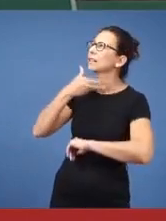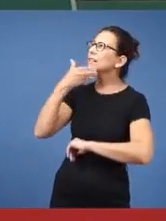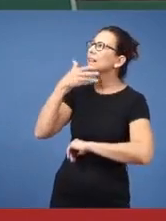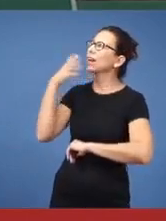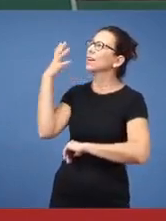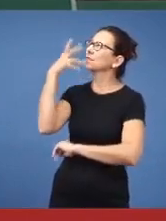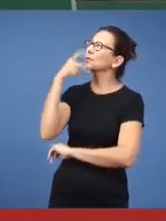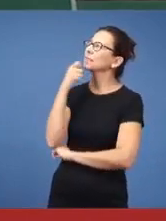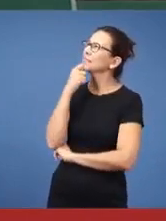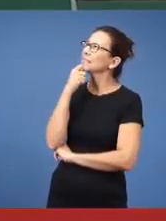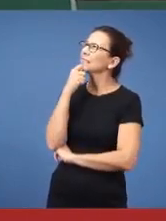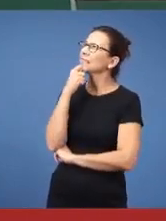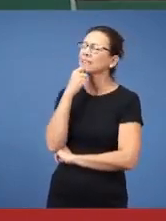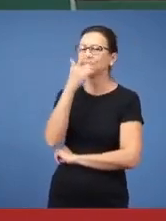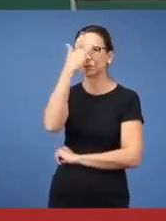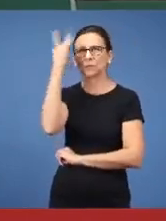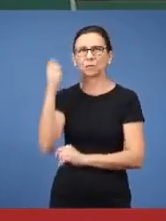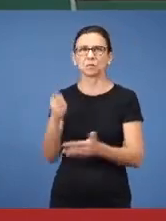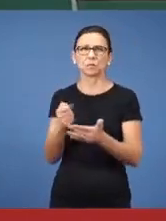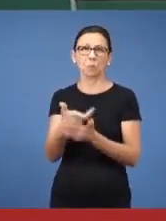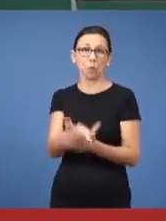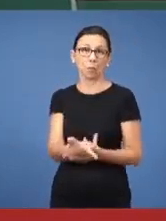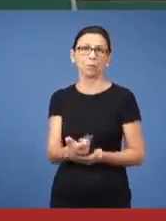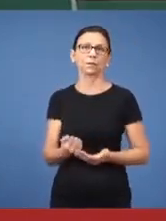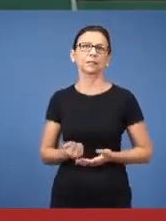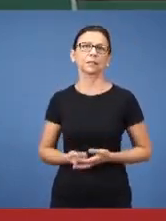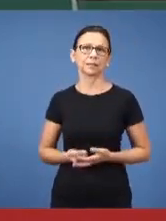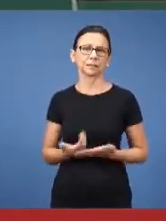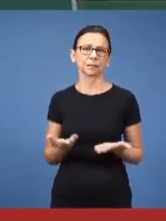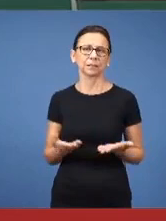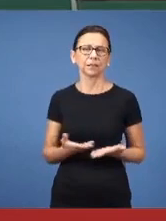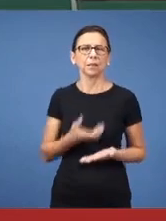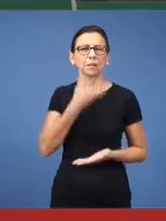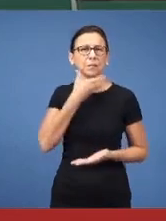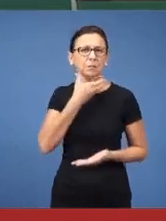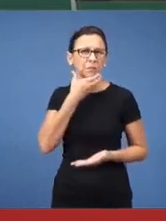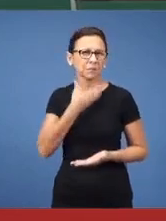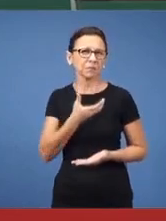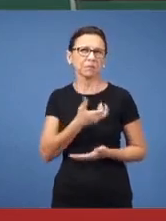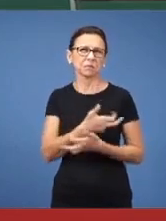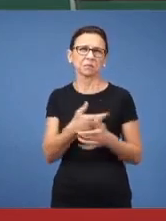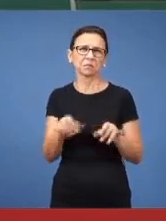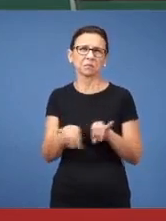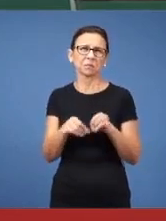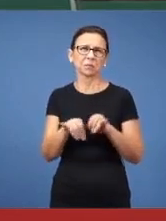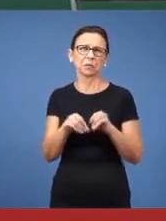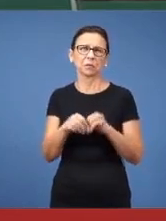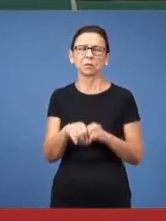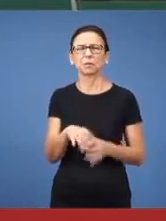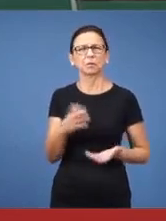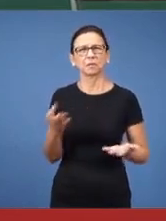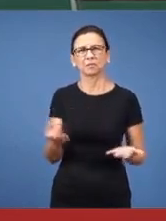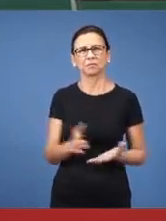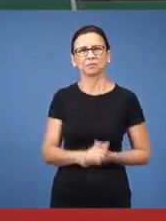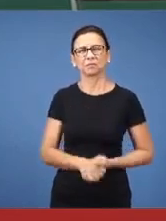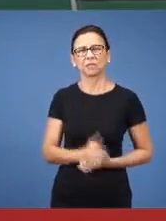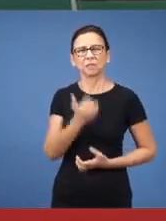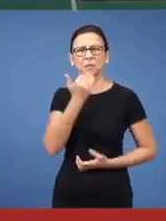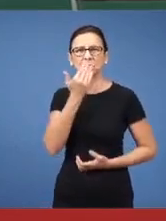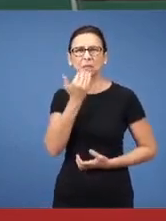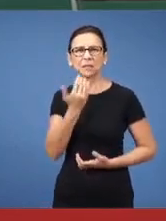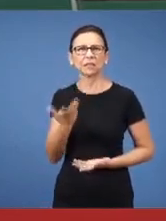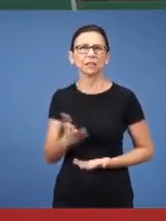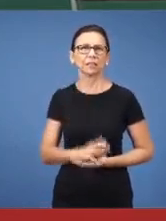Christmas. Everybody will buy at the end of the year to Santa Claus. This is wonderful. You eat a